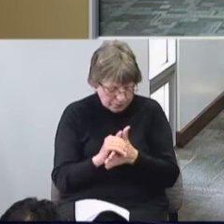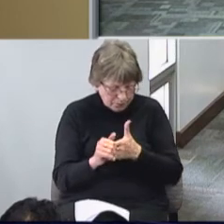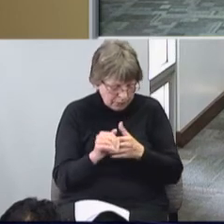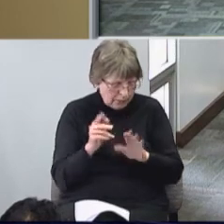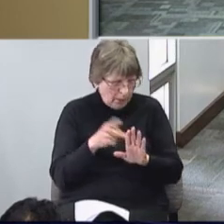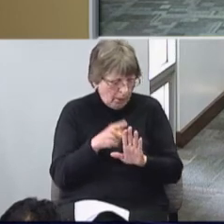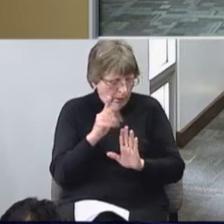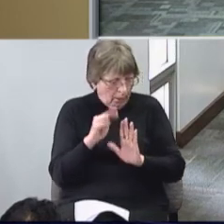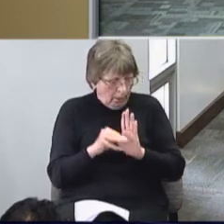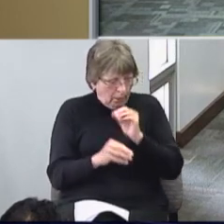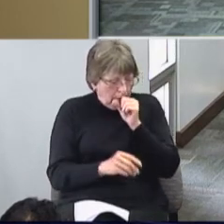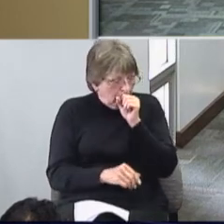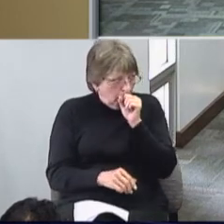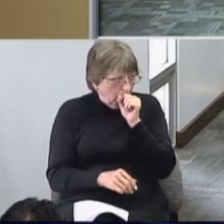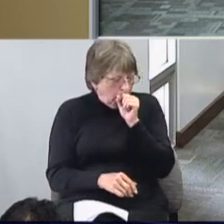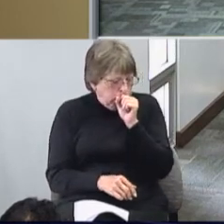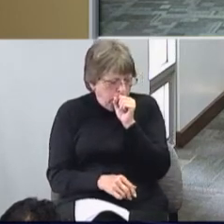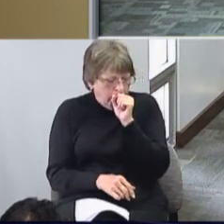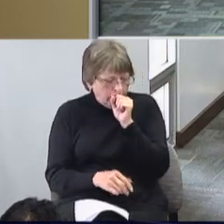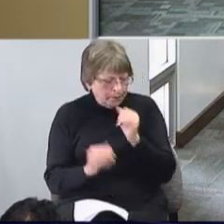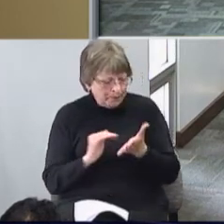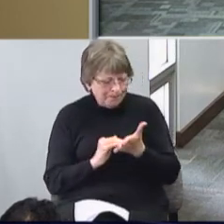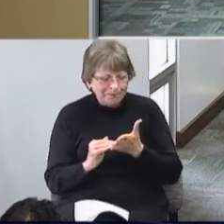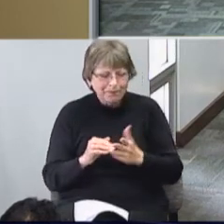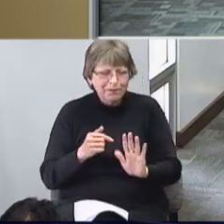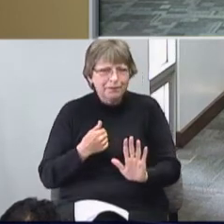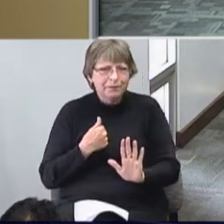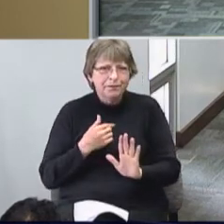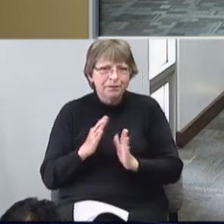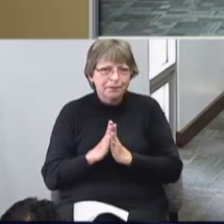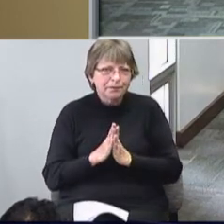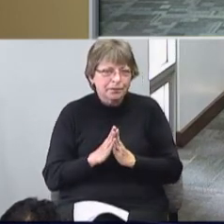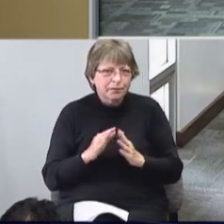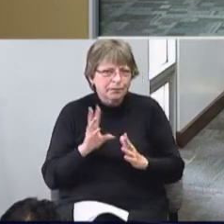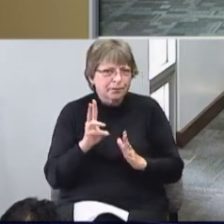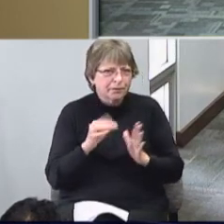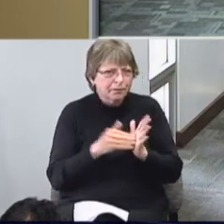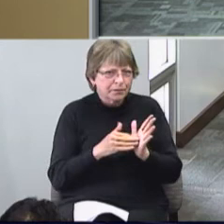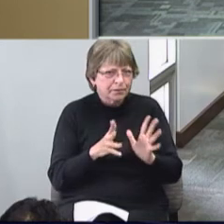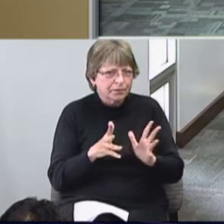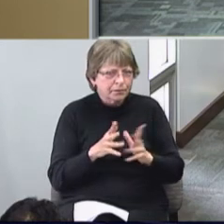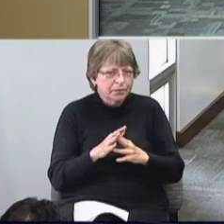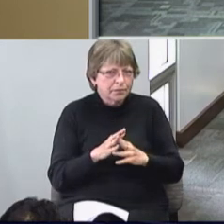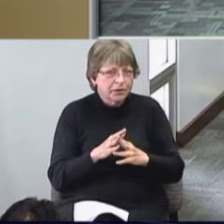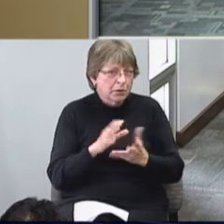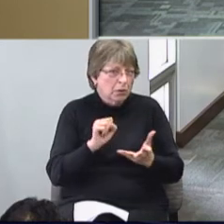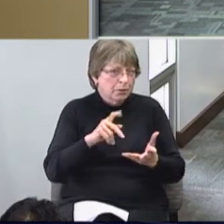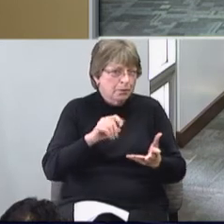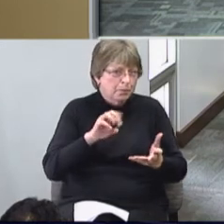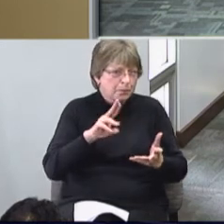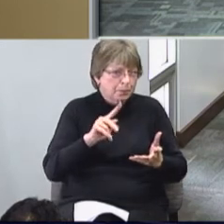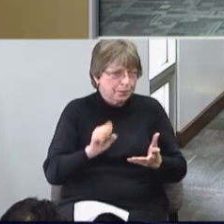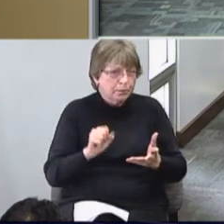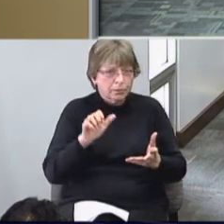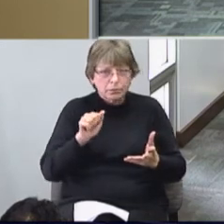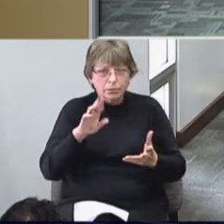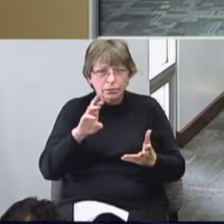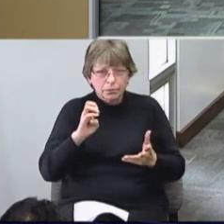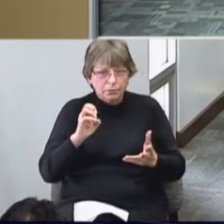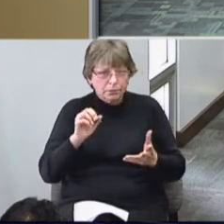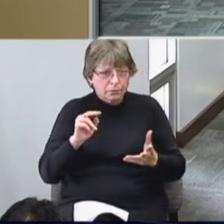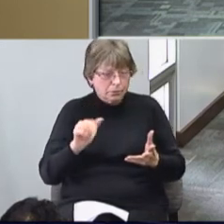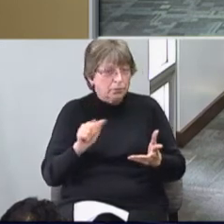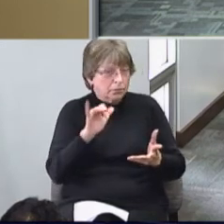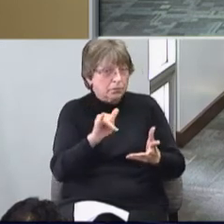60,000. huge amount. Yeah, but it would vary. 6,000. For example, the sports arena, if that were in play, that would be a